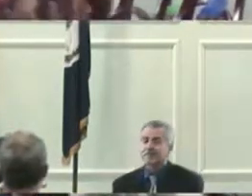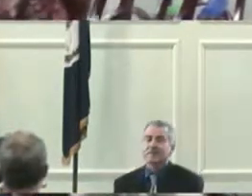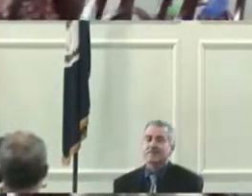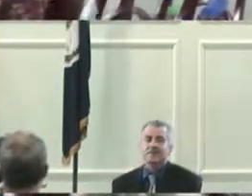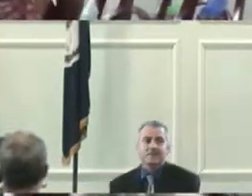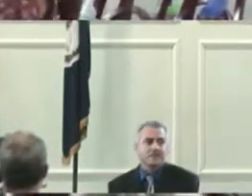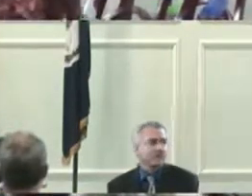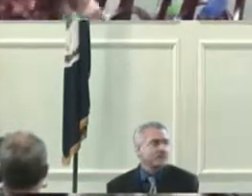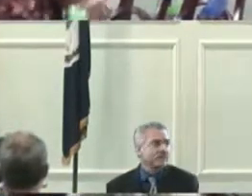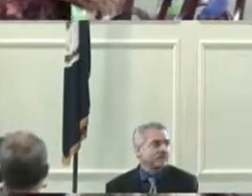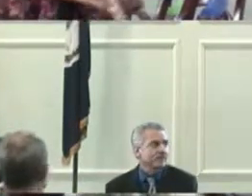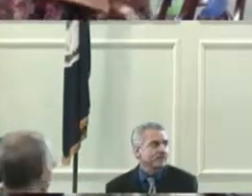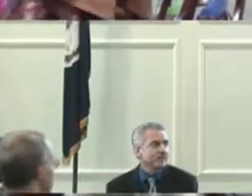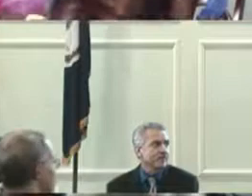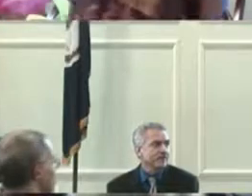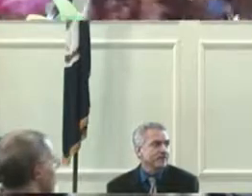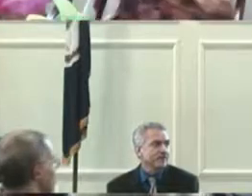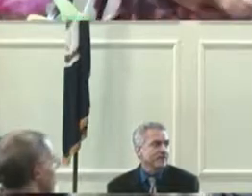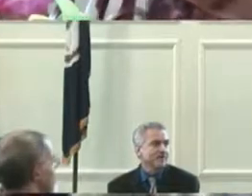Ben Santiago.